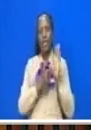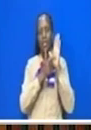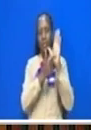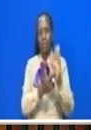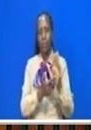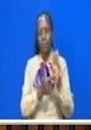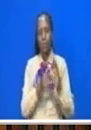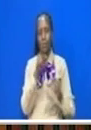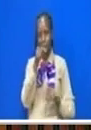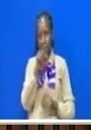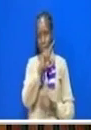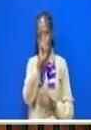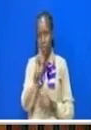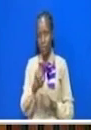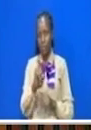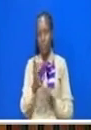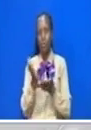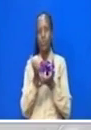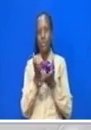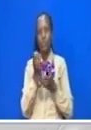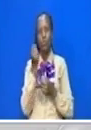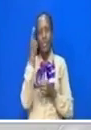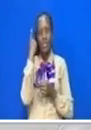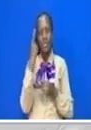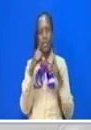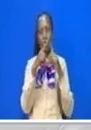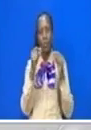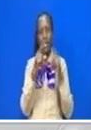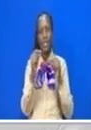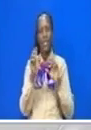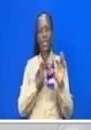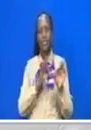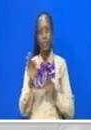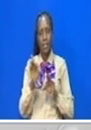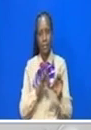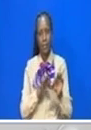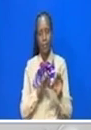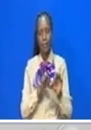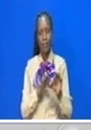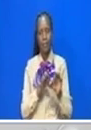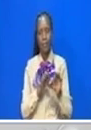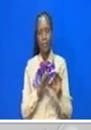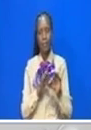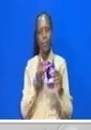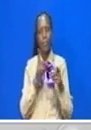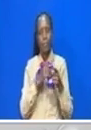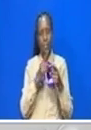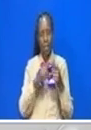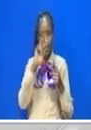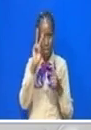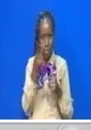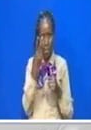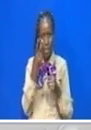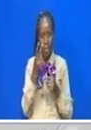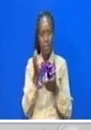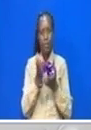in this question, you need to understand the term explain. Then the second, you need to